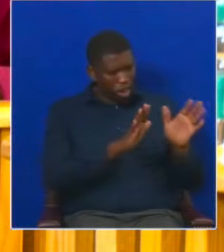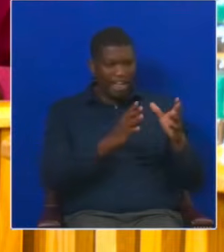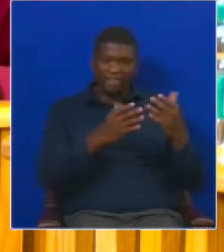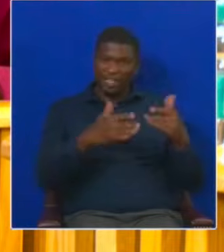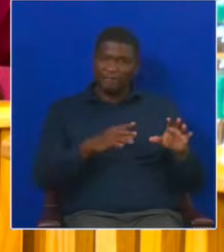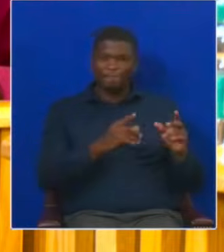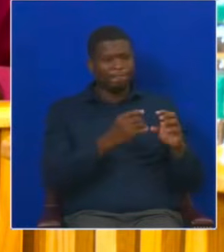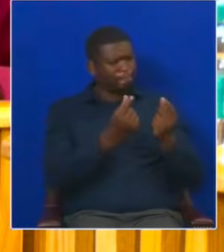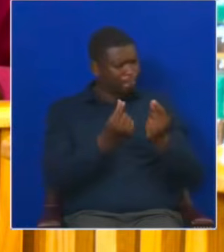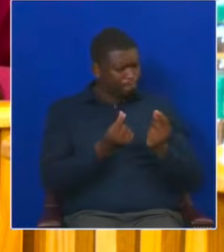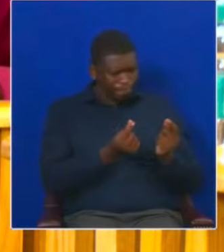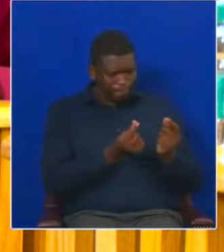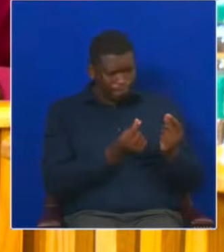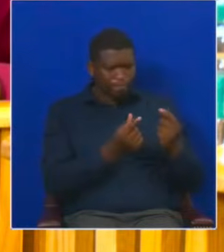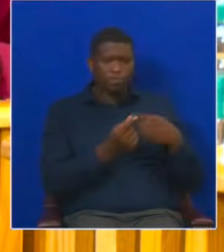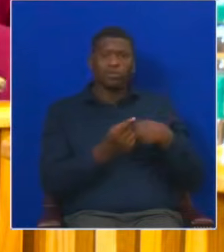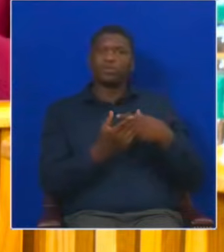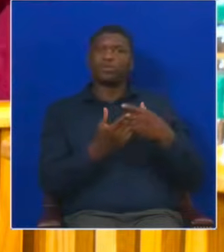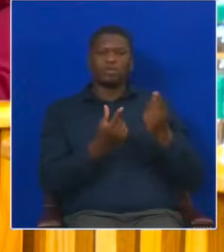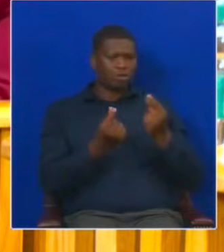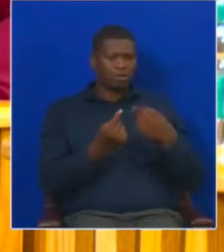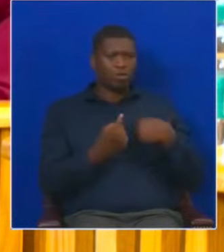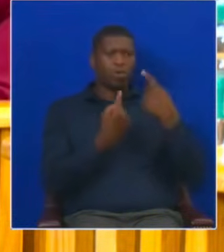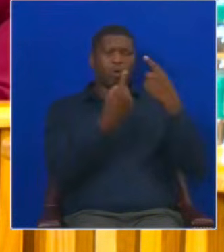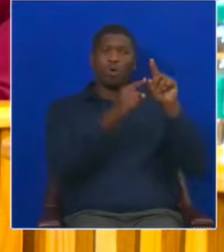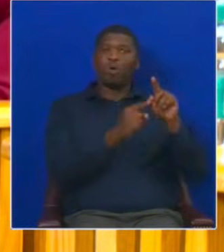taken to Cybercrimes Unit,